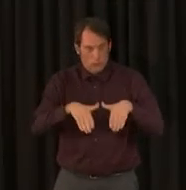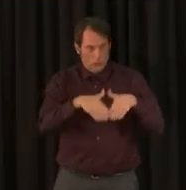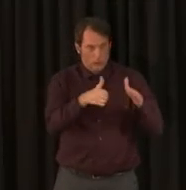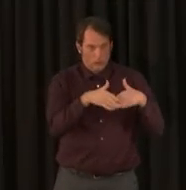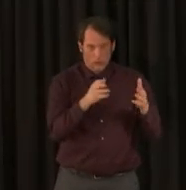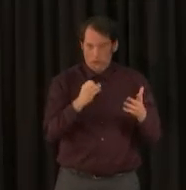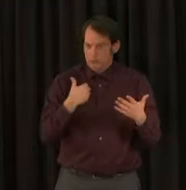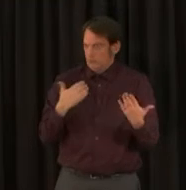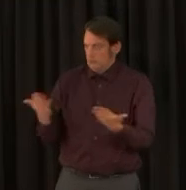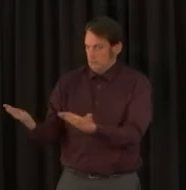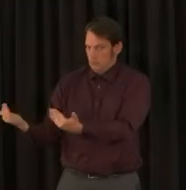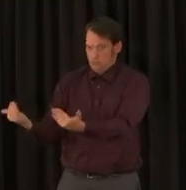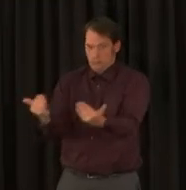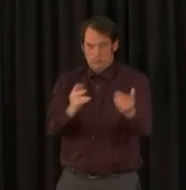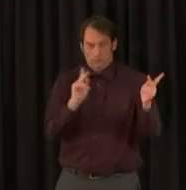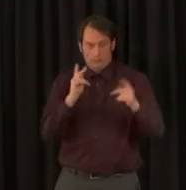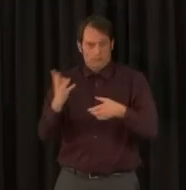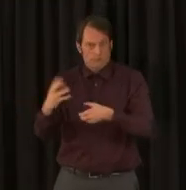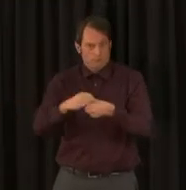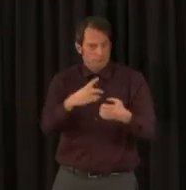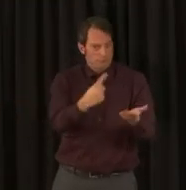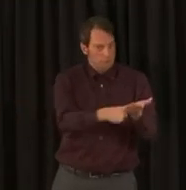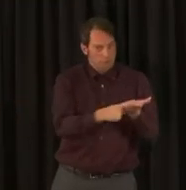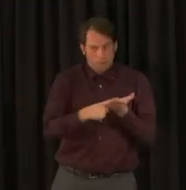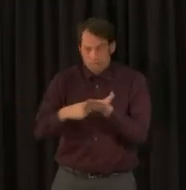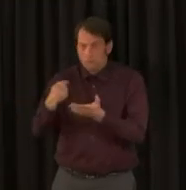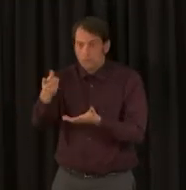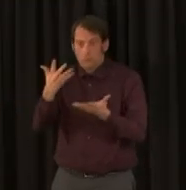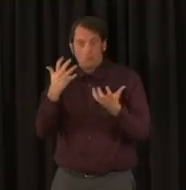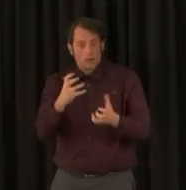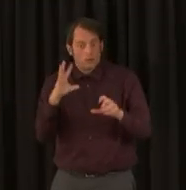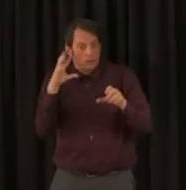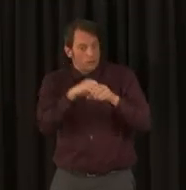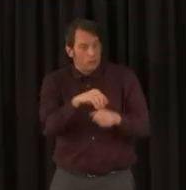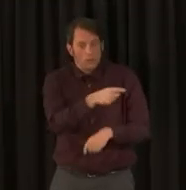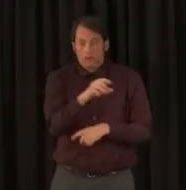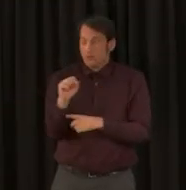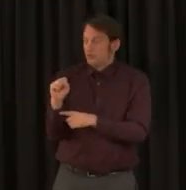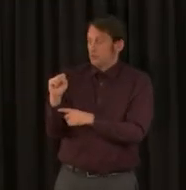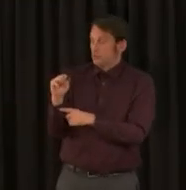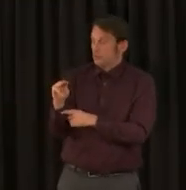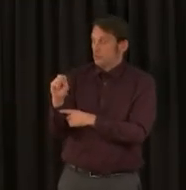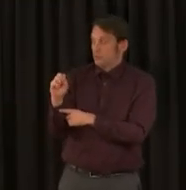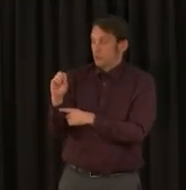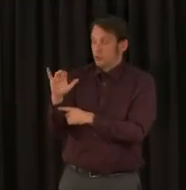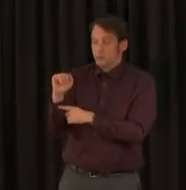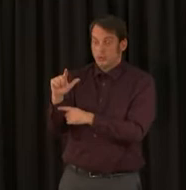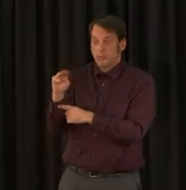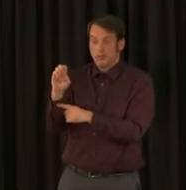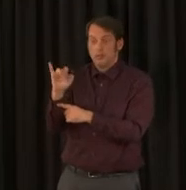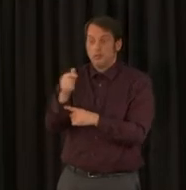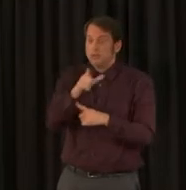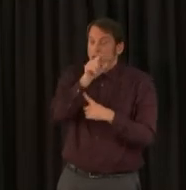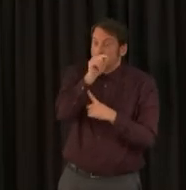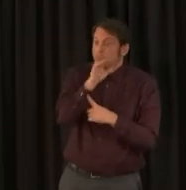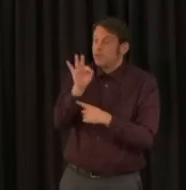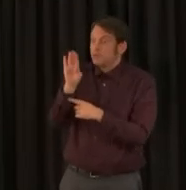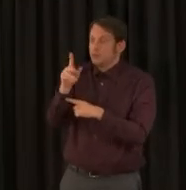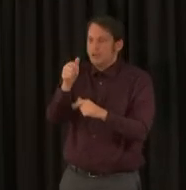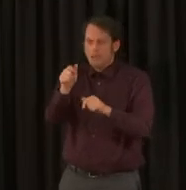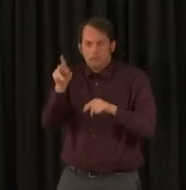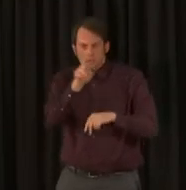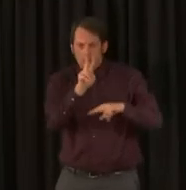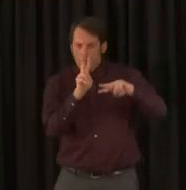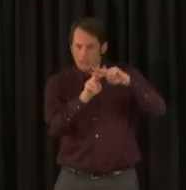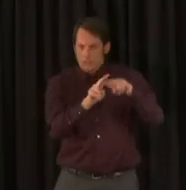conversation. If you're on social media, you could use the hashtag DCHope on Twitter or Facebook. If you're watching on Facebook, you could